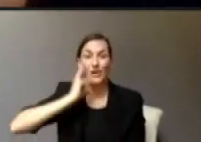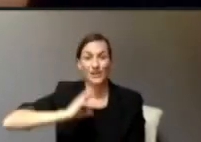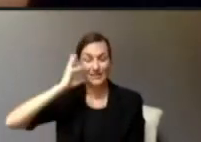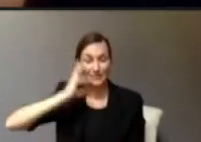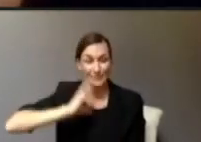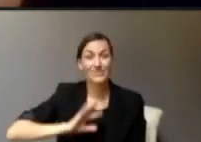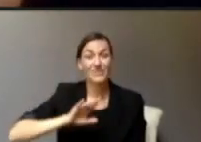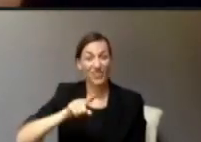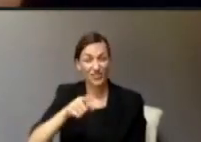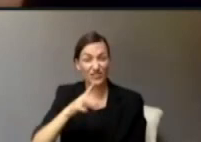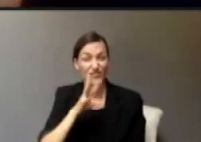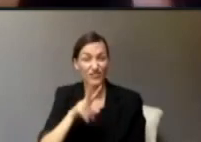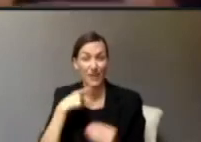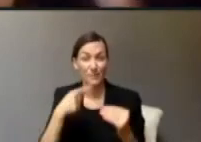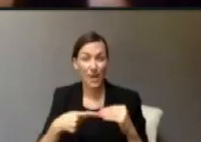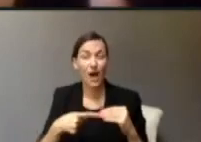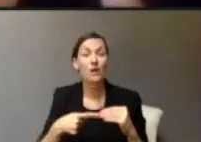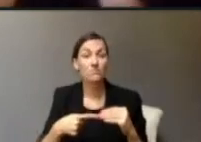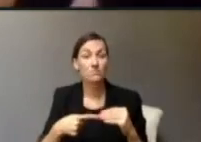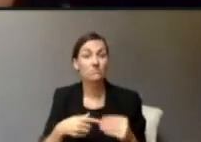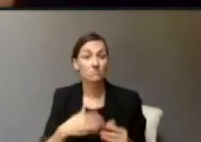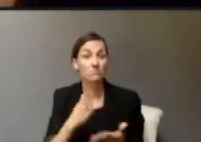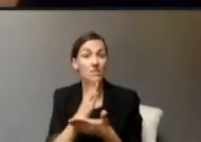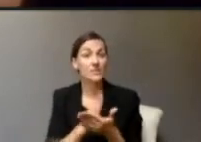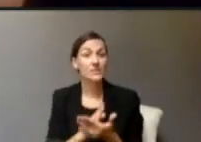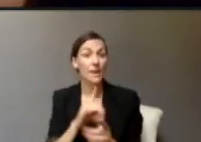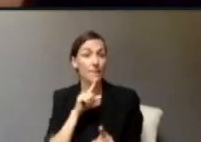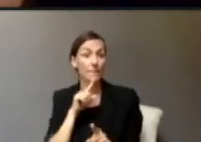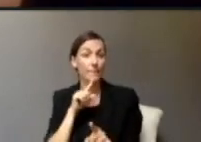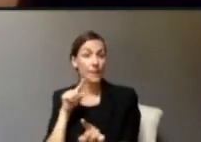would dare say that some answers and some